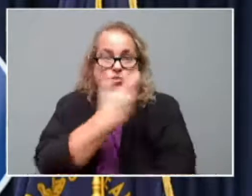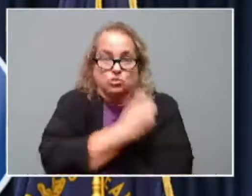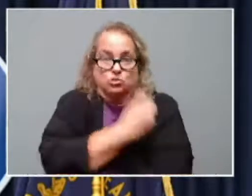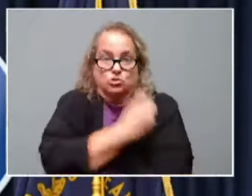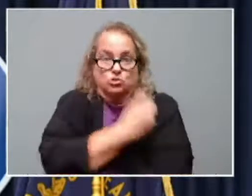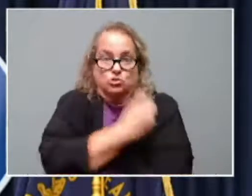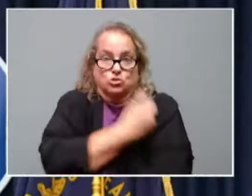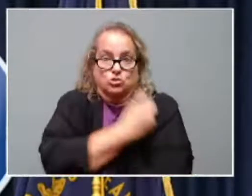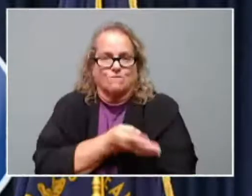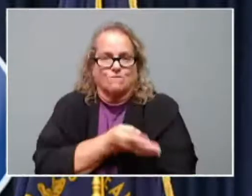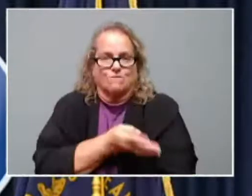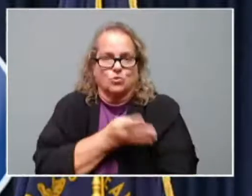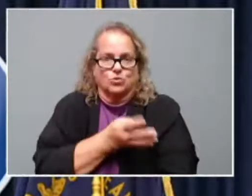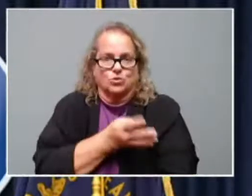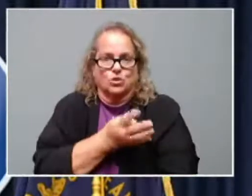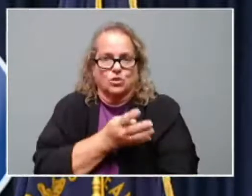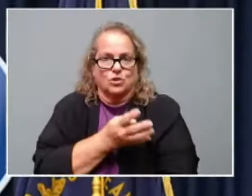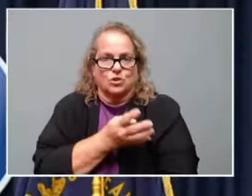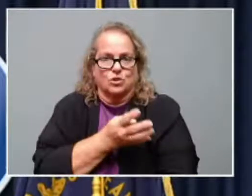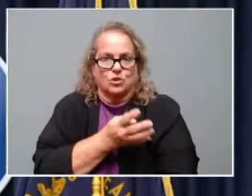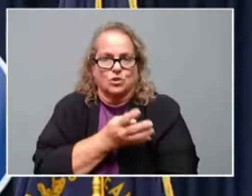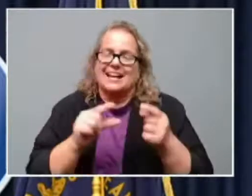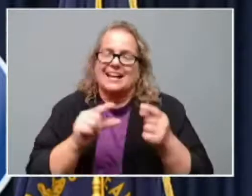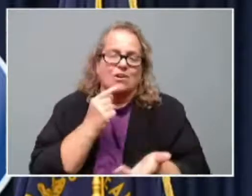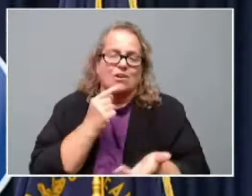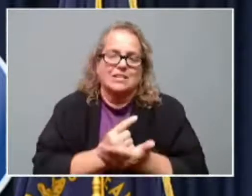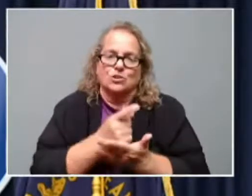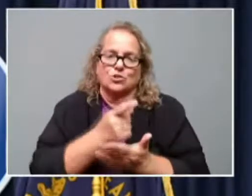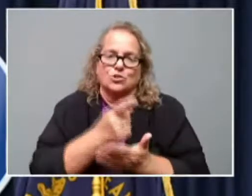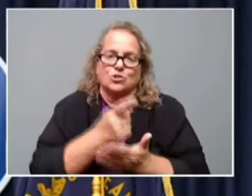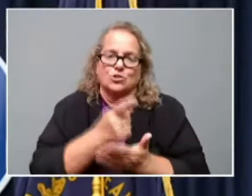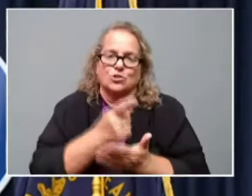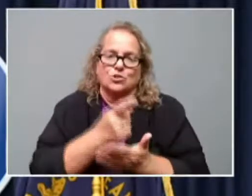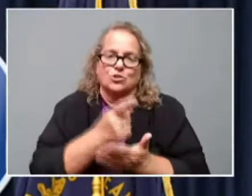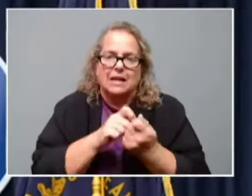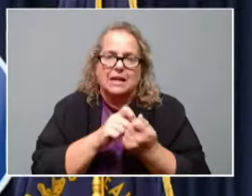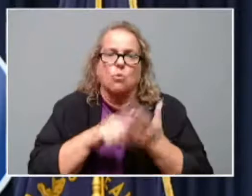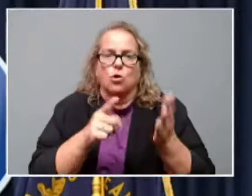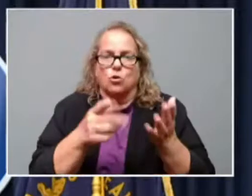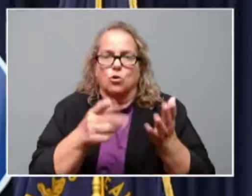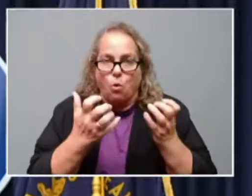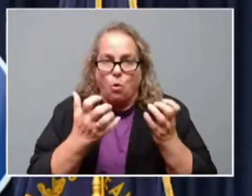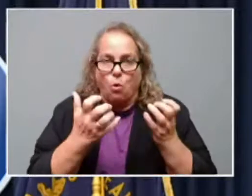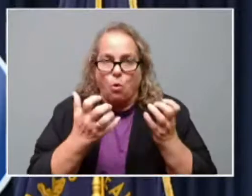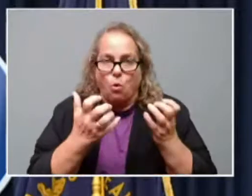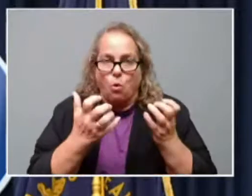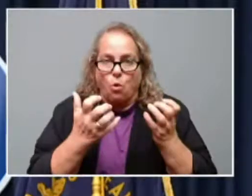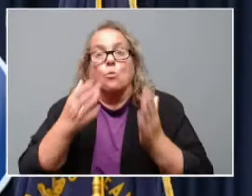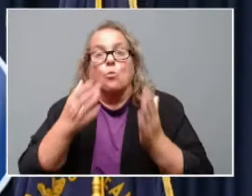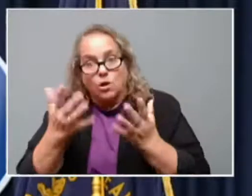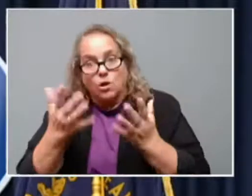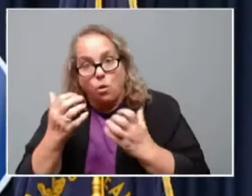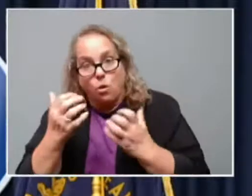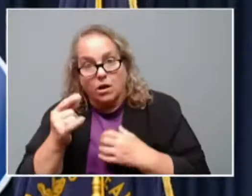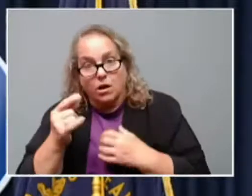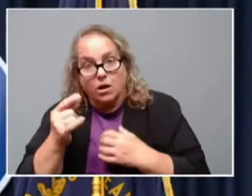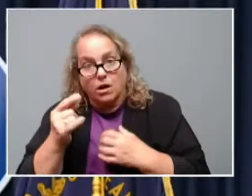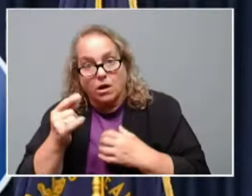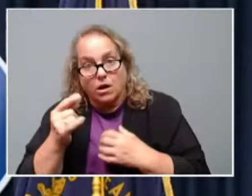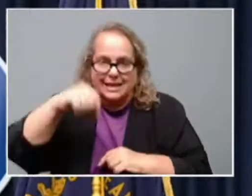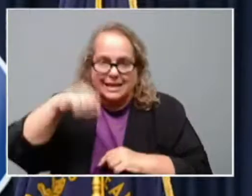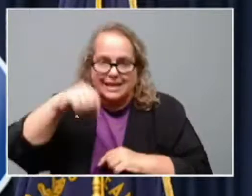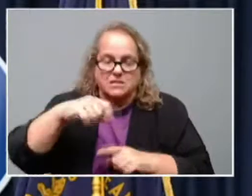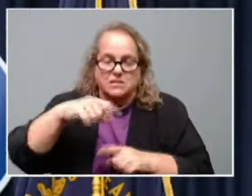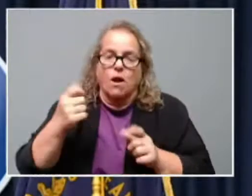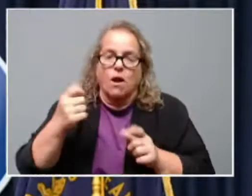can't guarantee is that everybody gets the brand that they want in the way that they want it. But yes, from every indication we have